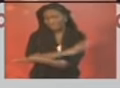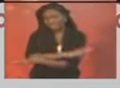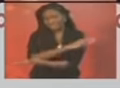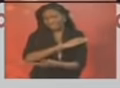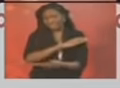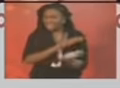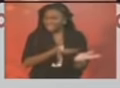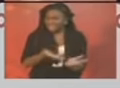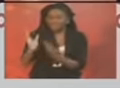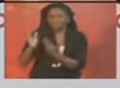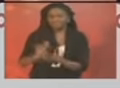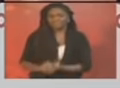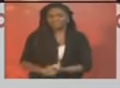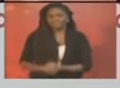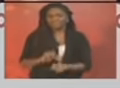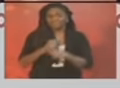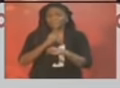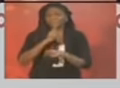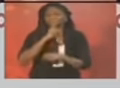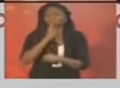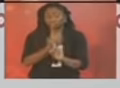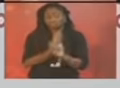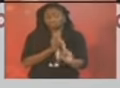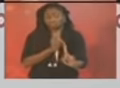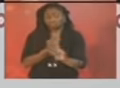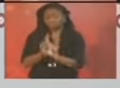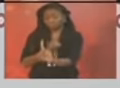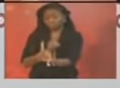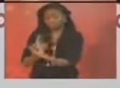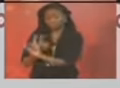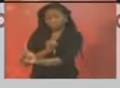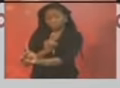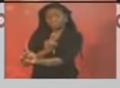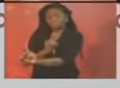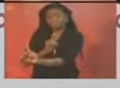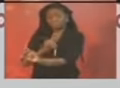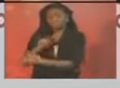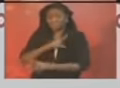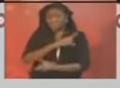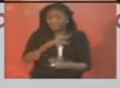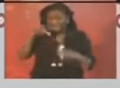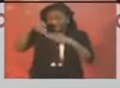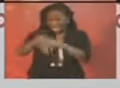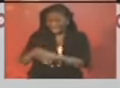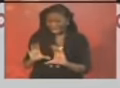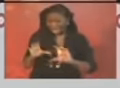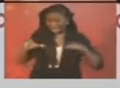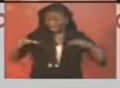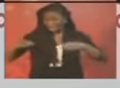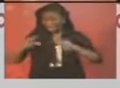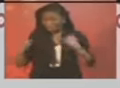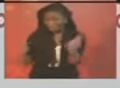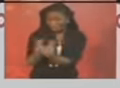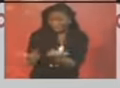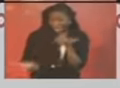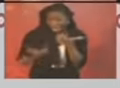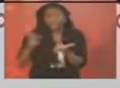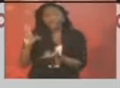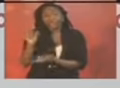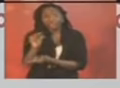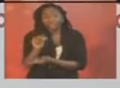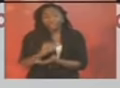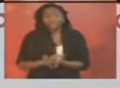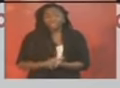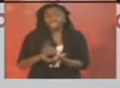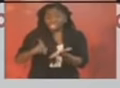sanitizer. Ensure physical distancing is observed. Avoid crowds. Do not socialize. Now, sometimes